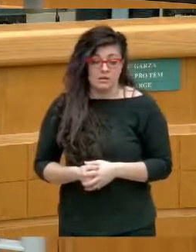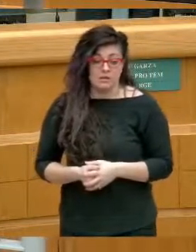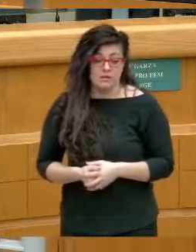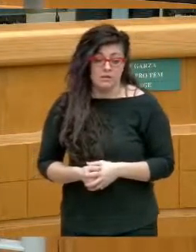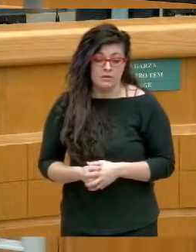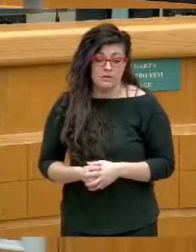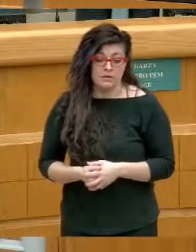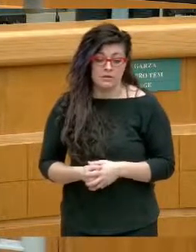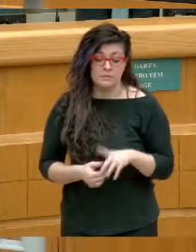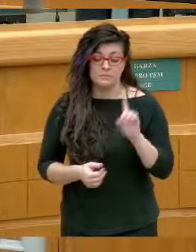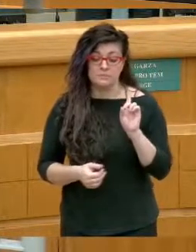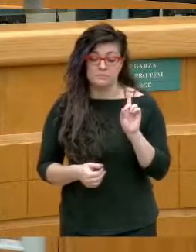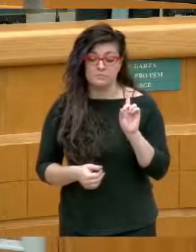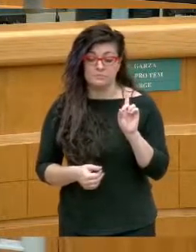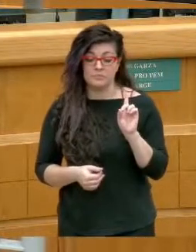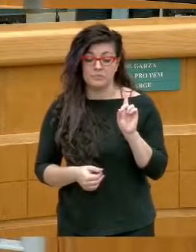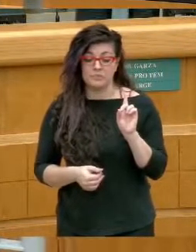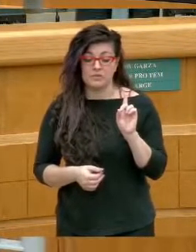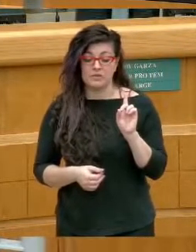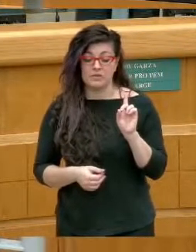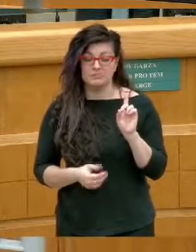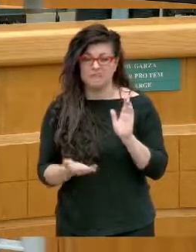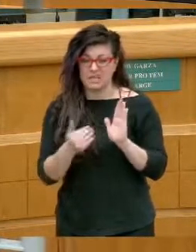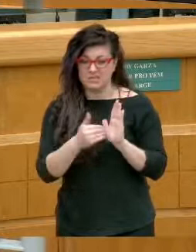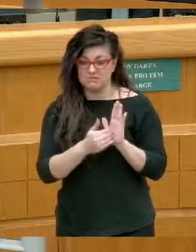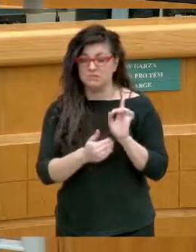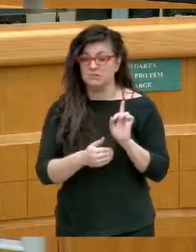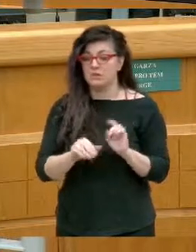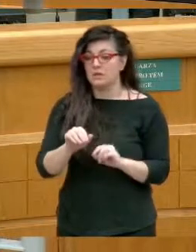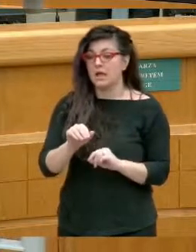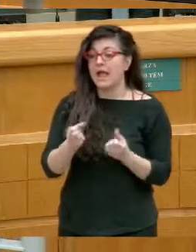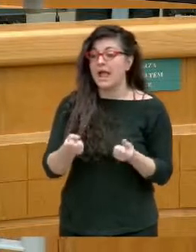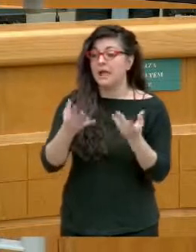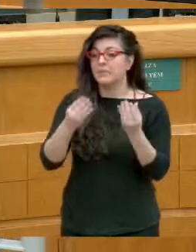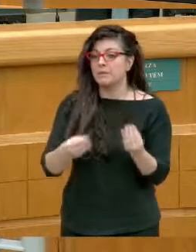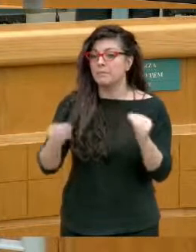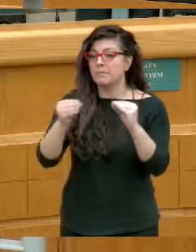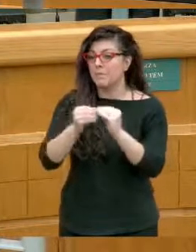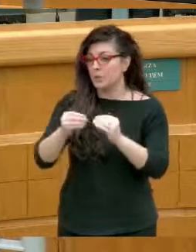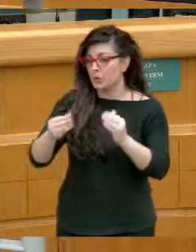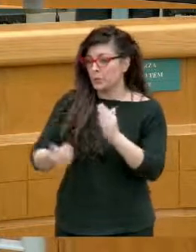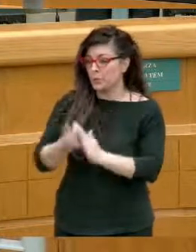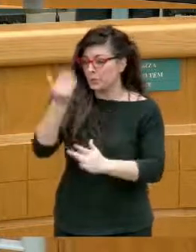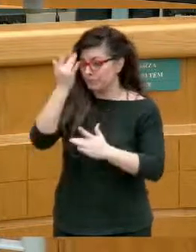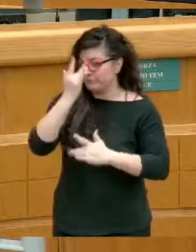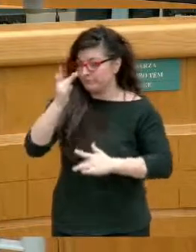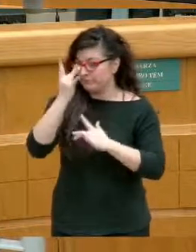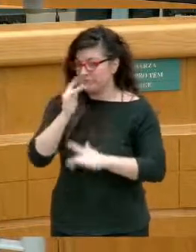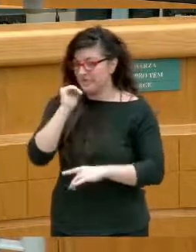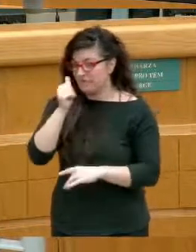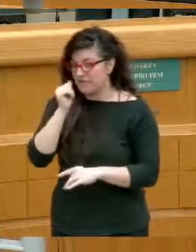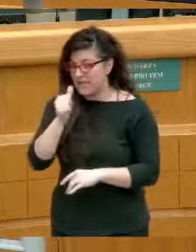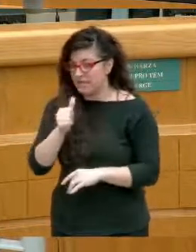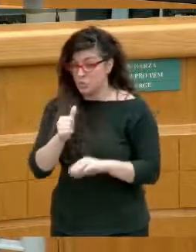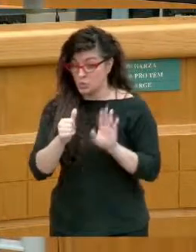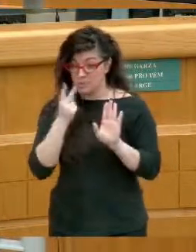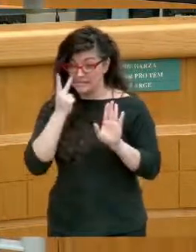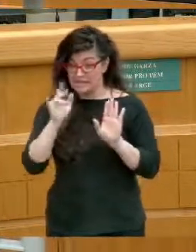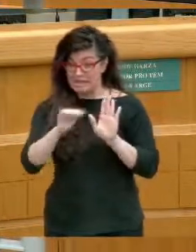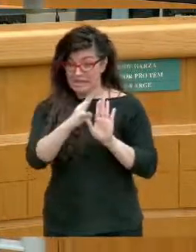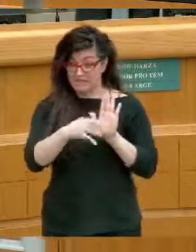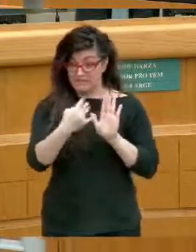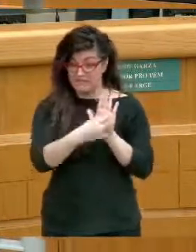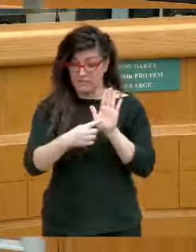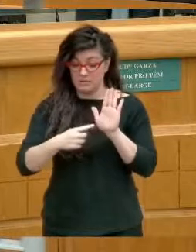And then this, one more time, this is the rate of new cases per day. So the points on the graph, that's the number of